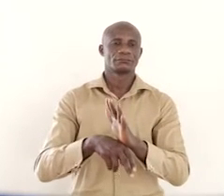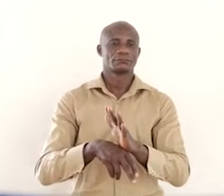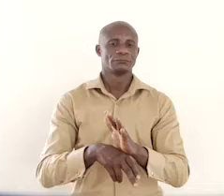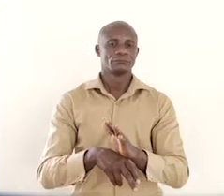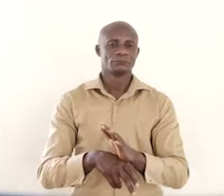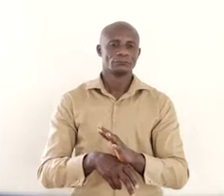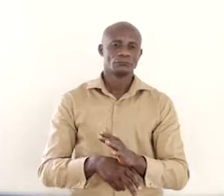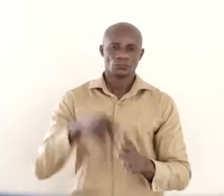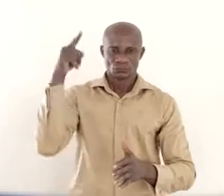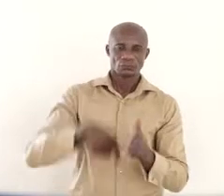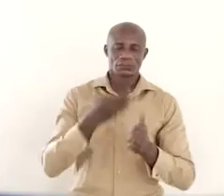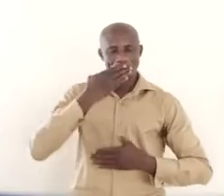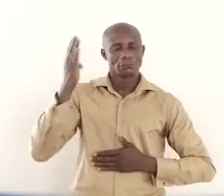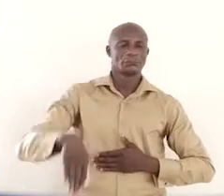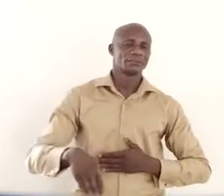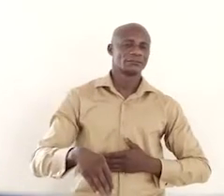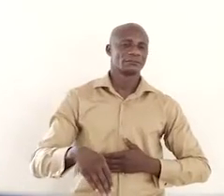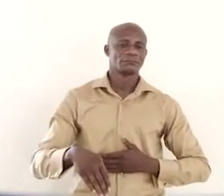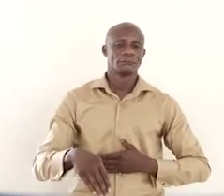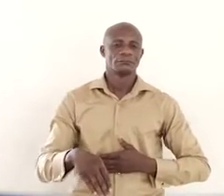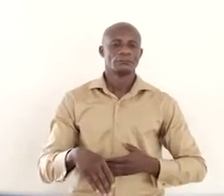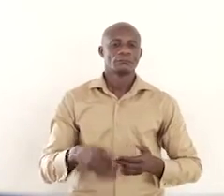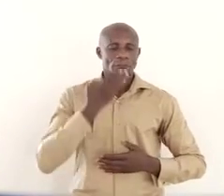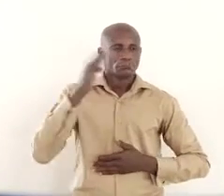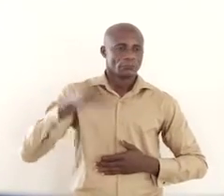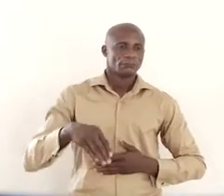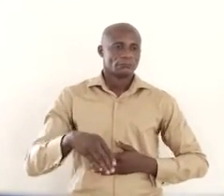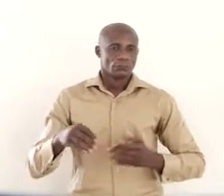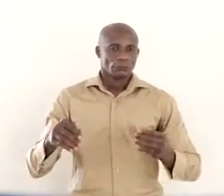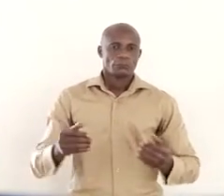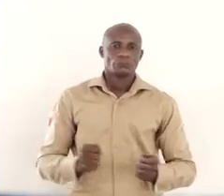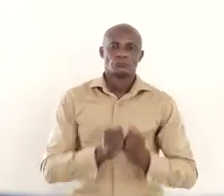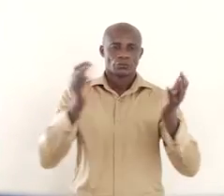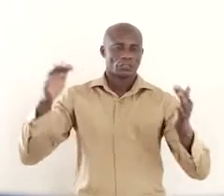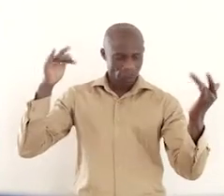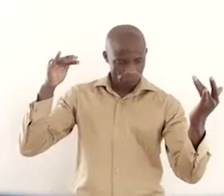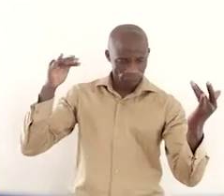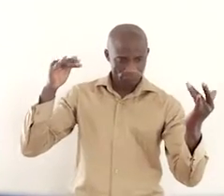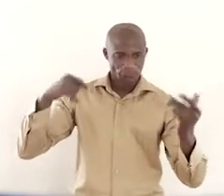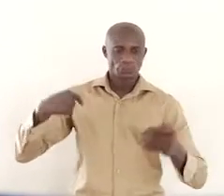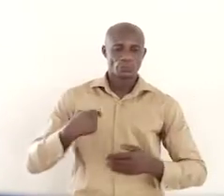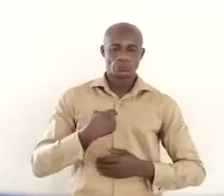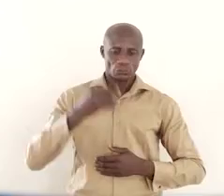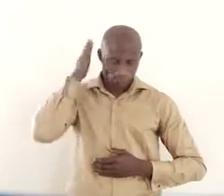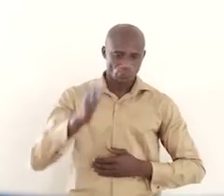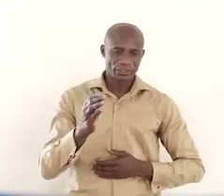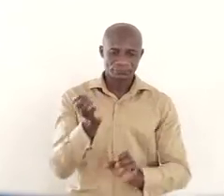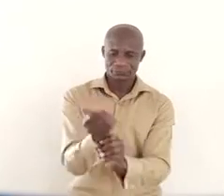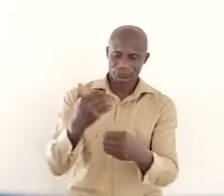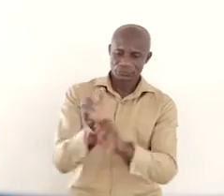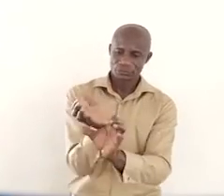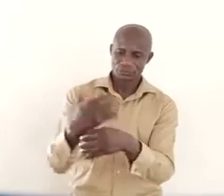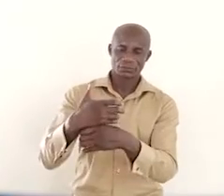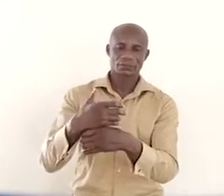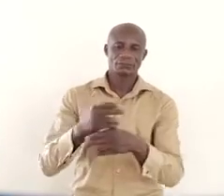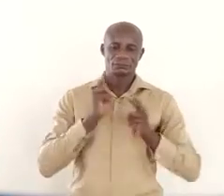despair. What a horrible, horrible, hopeless God would create human